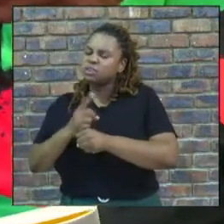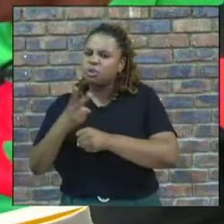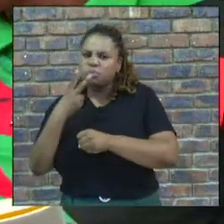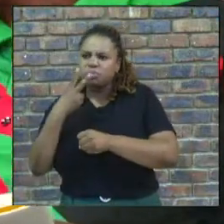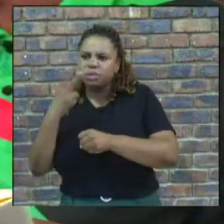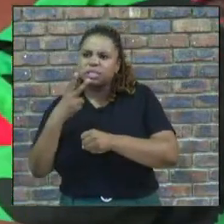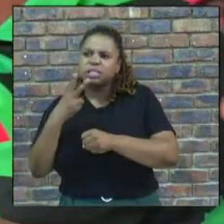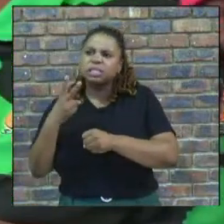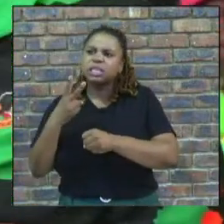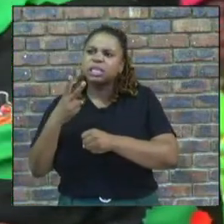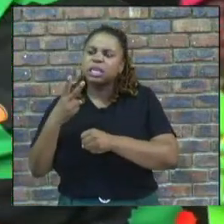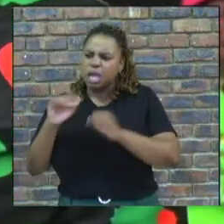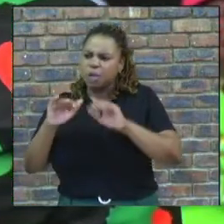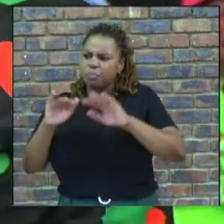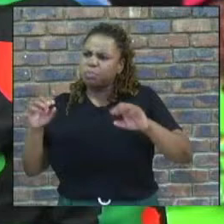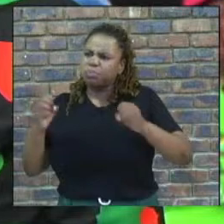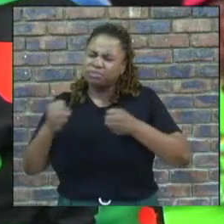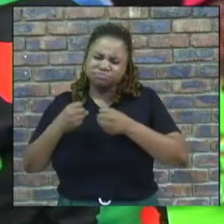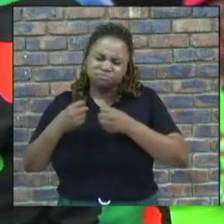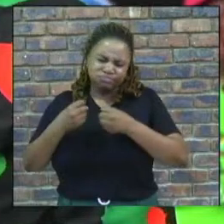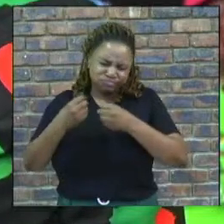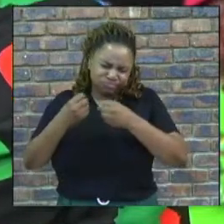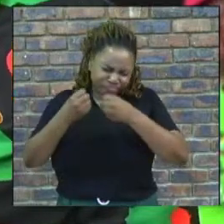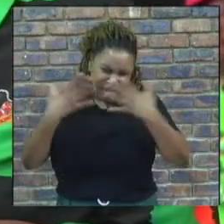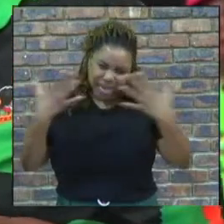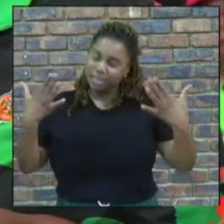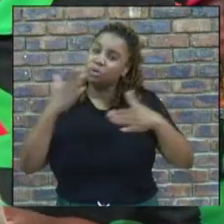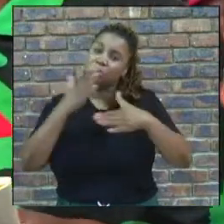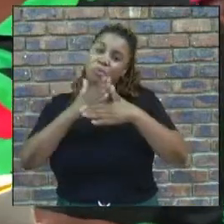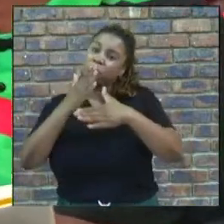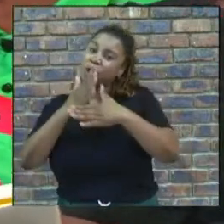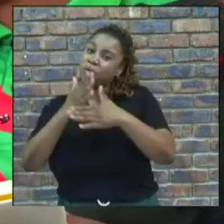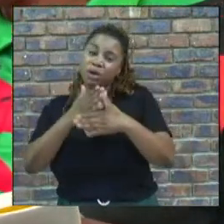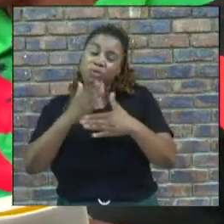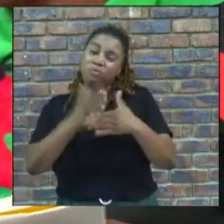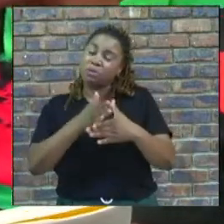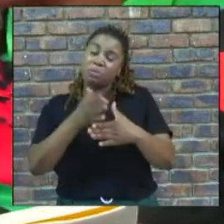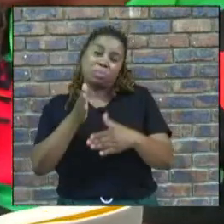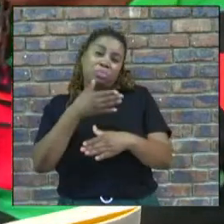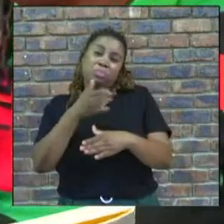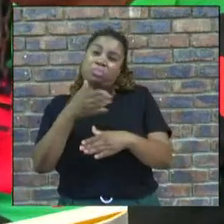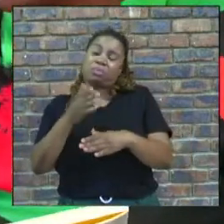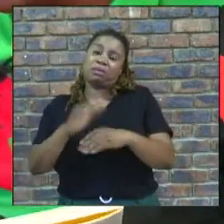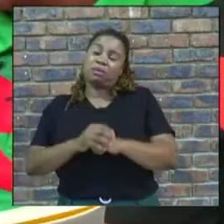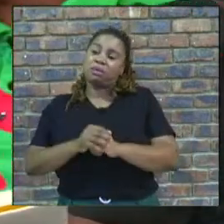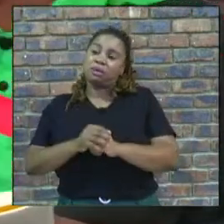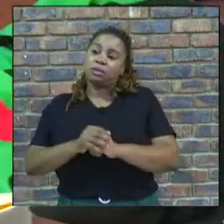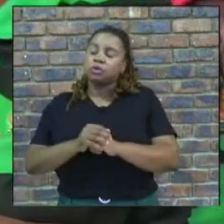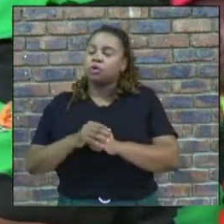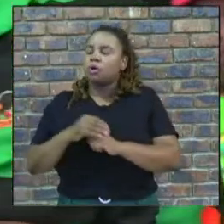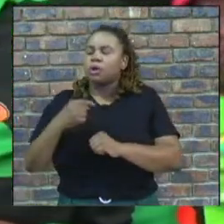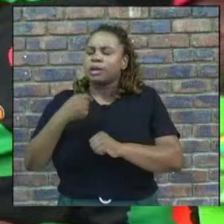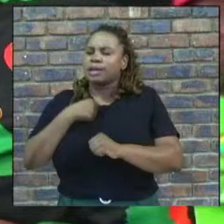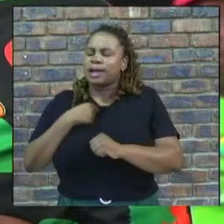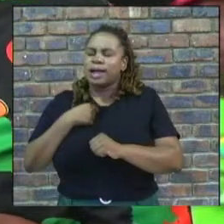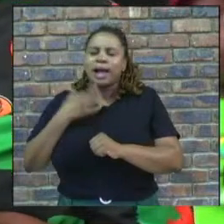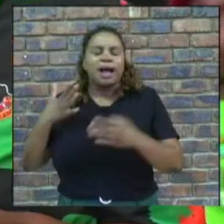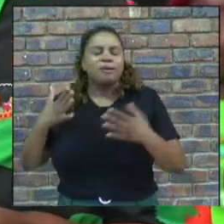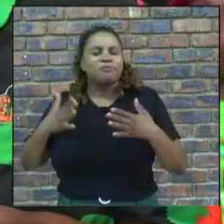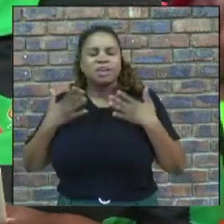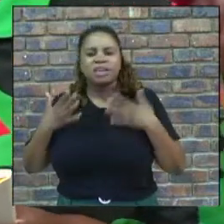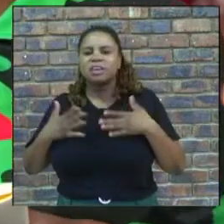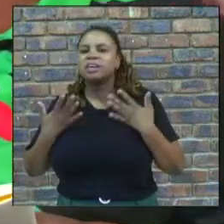kakhulu yabantu abangasebenzi. Singajabula kakhulu if